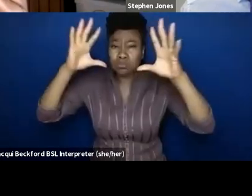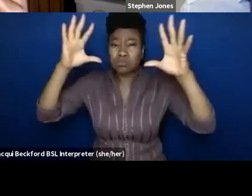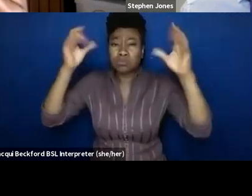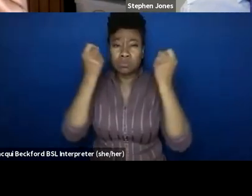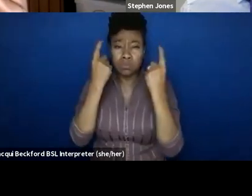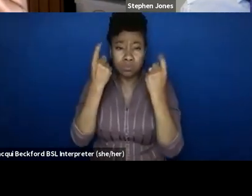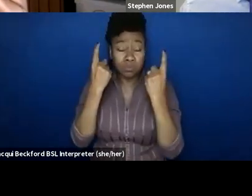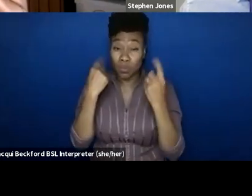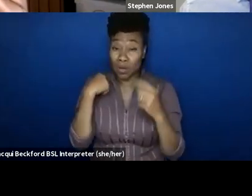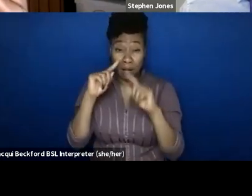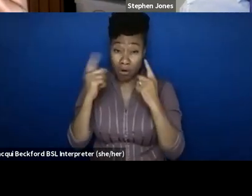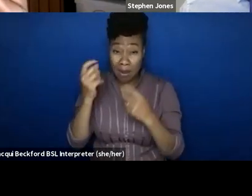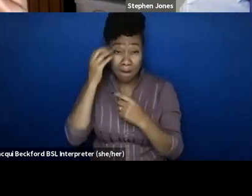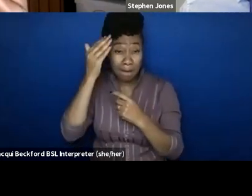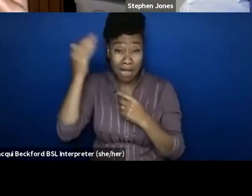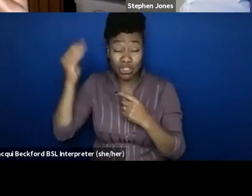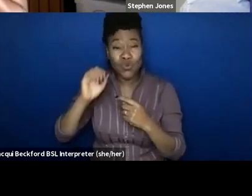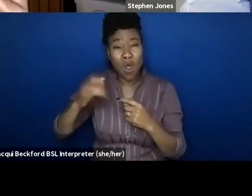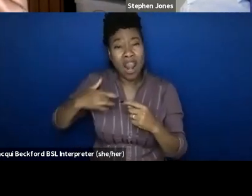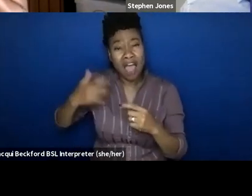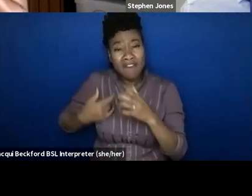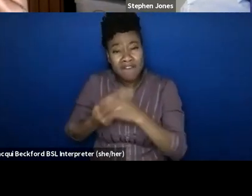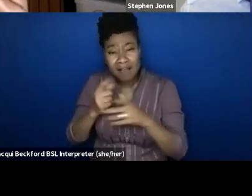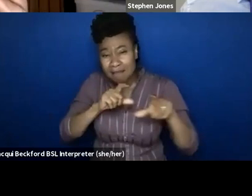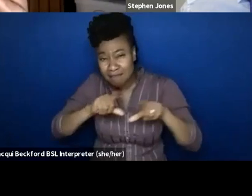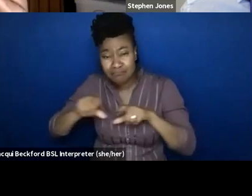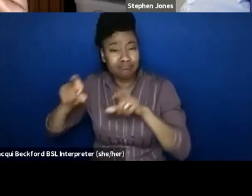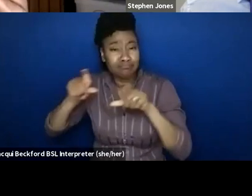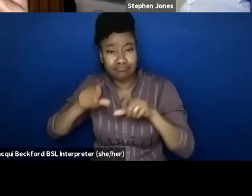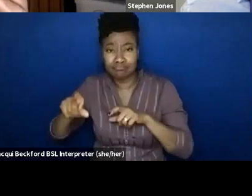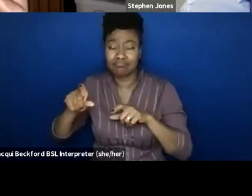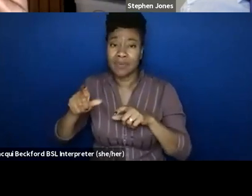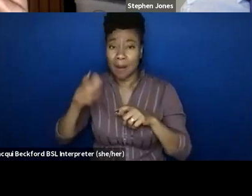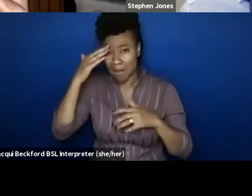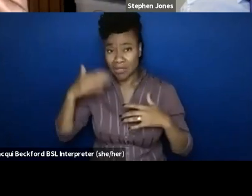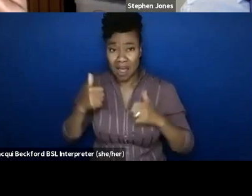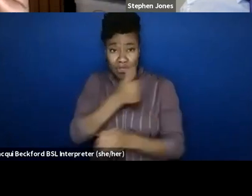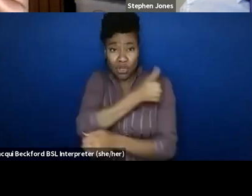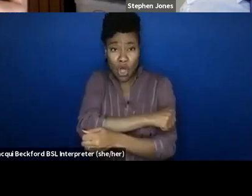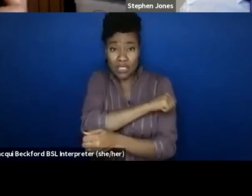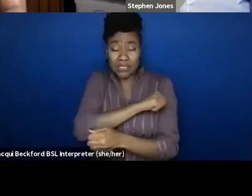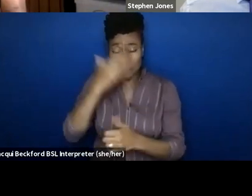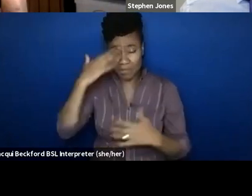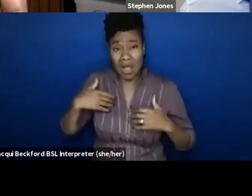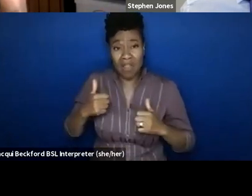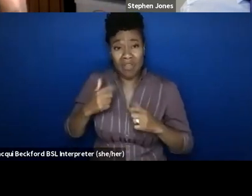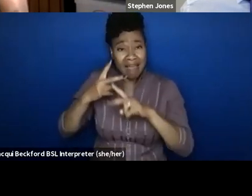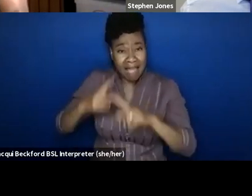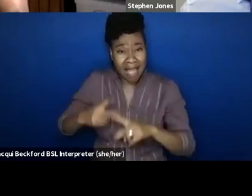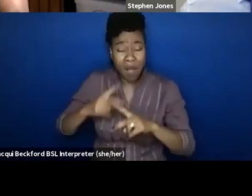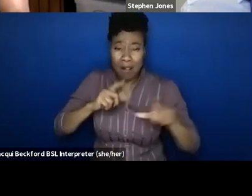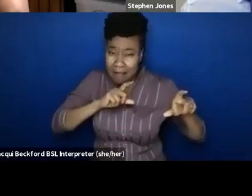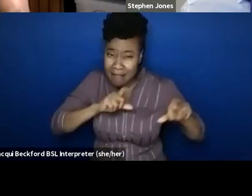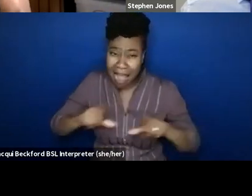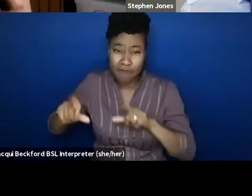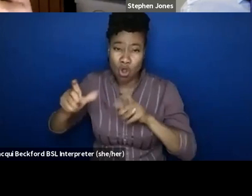and continue to do will truly influence the narrative of mental health nursing and mental health care. Thank you for being here this evening to